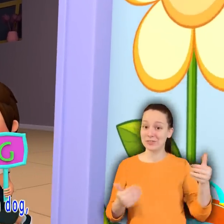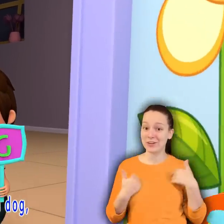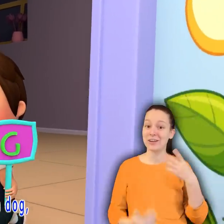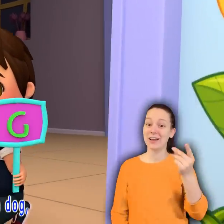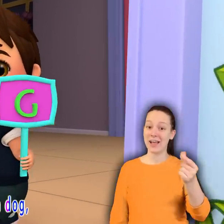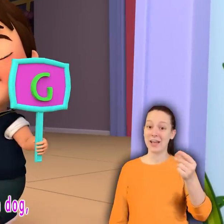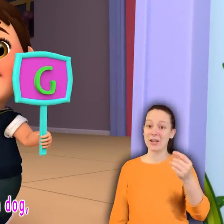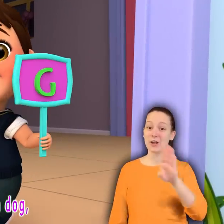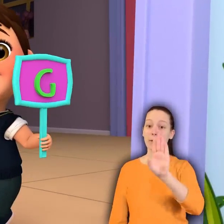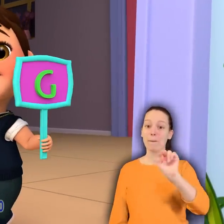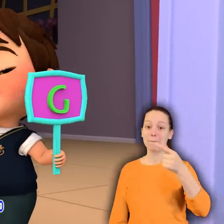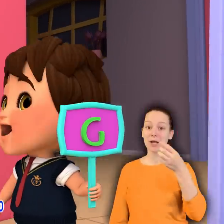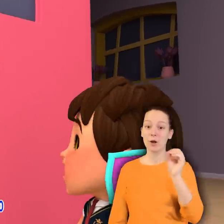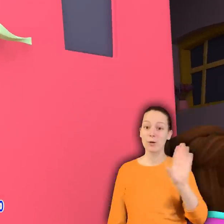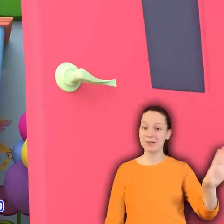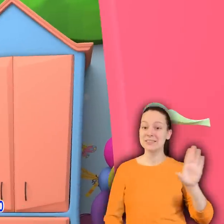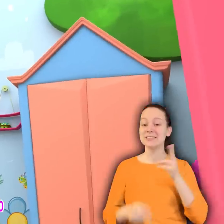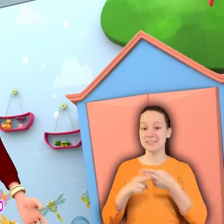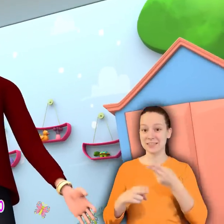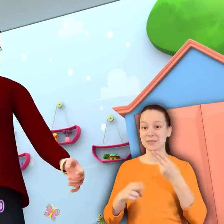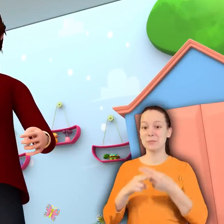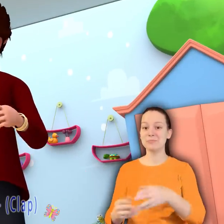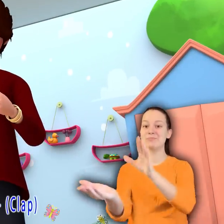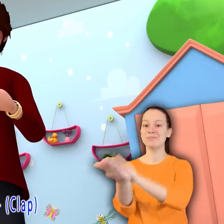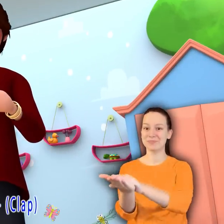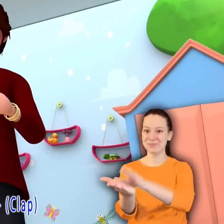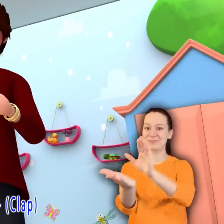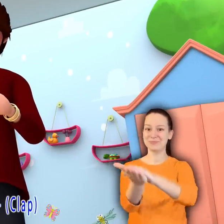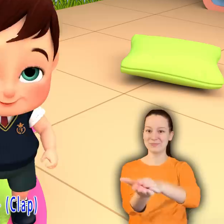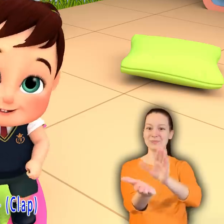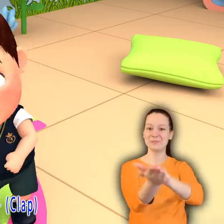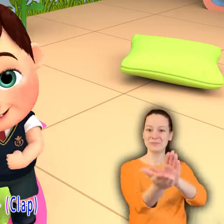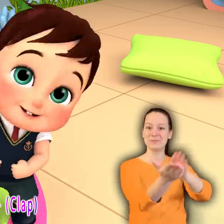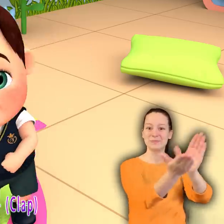there was a farmer had a dog and Bingo was his name-o